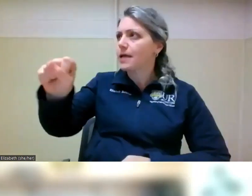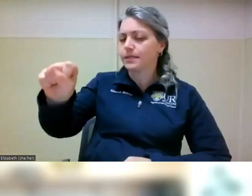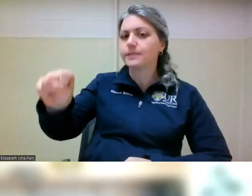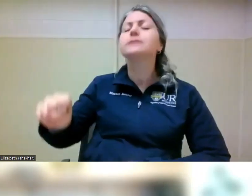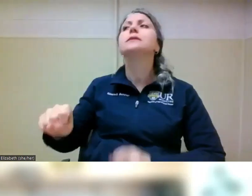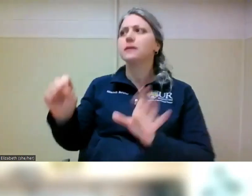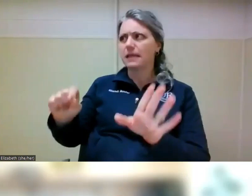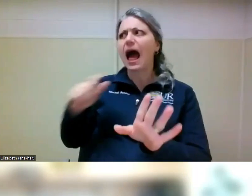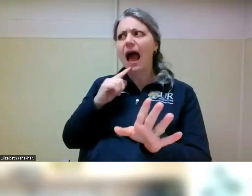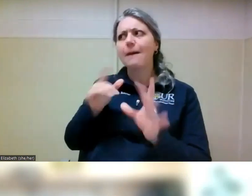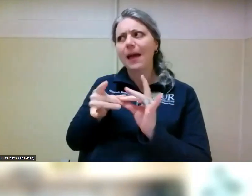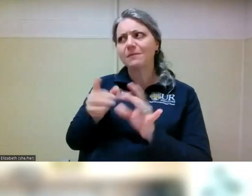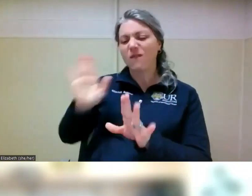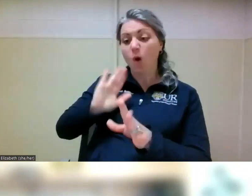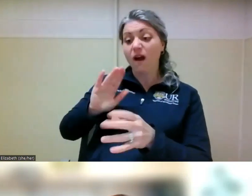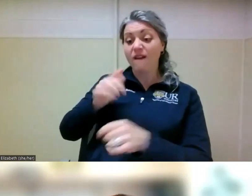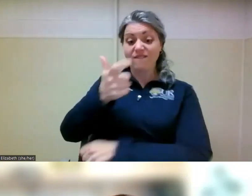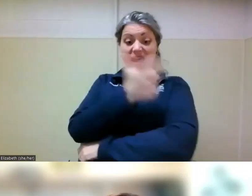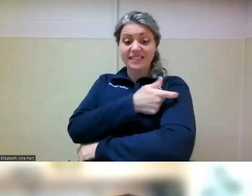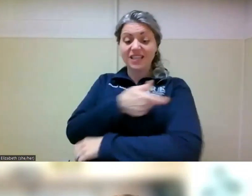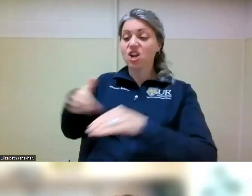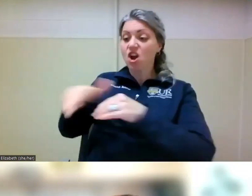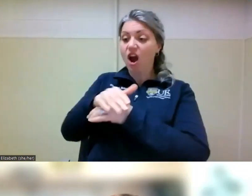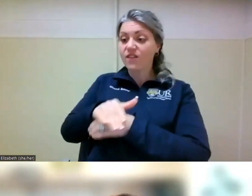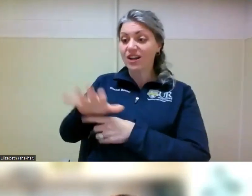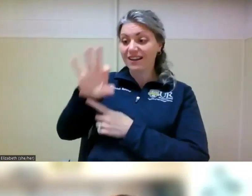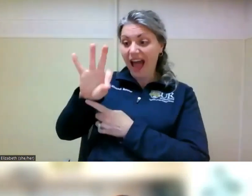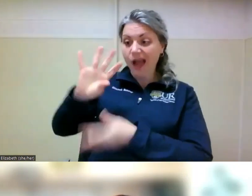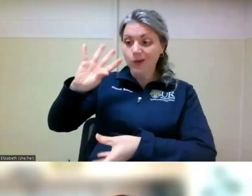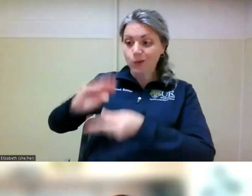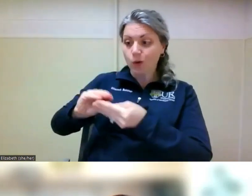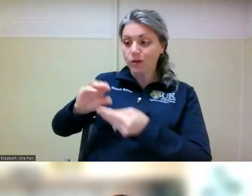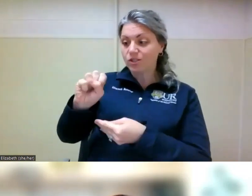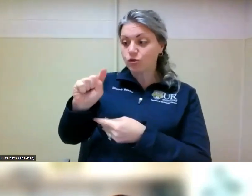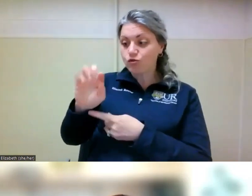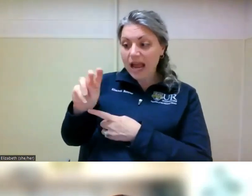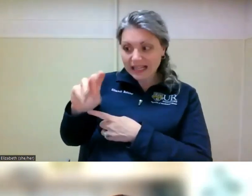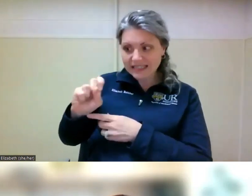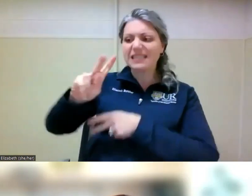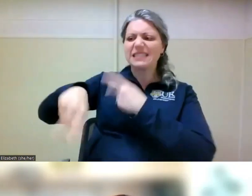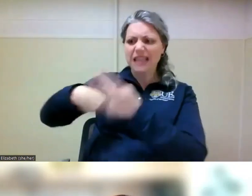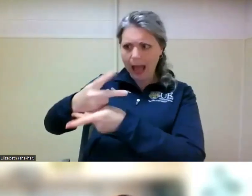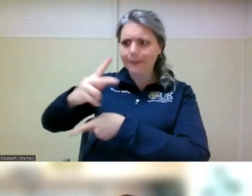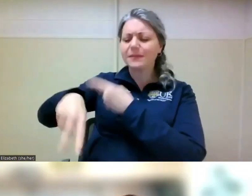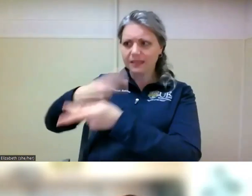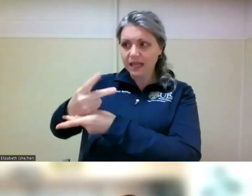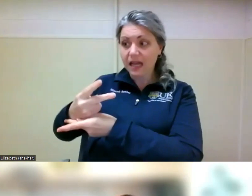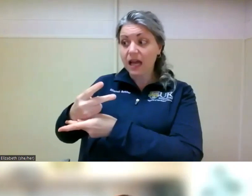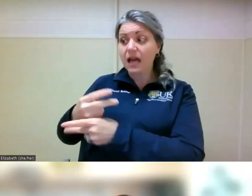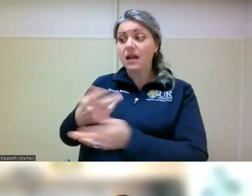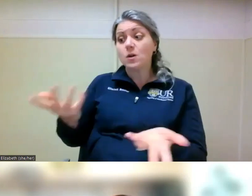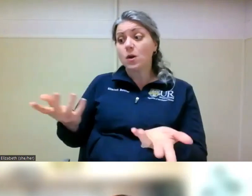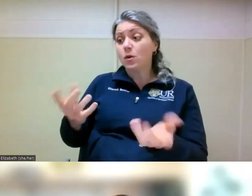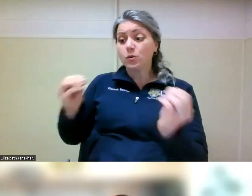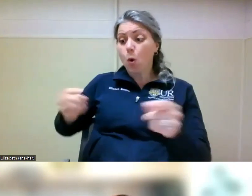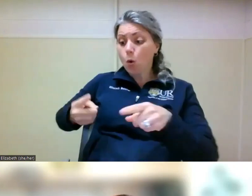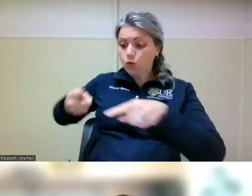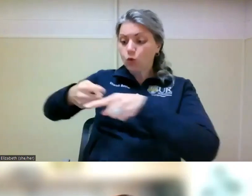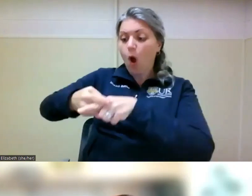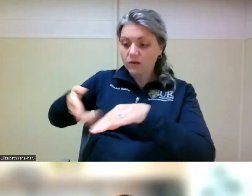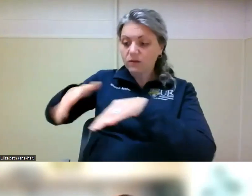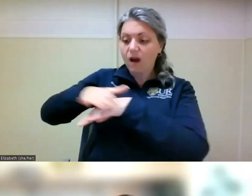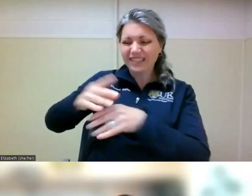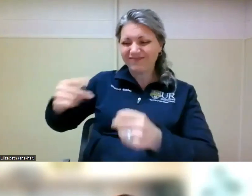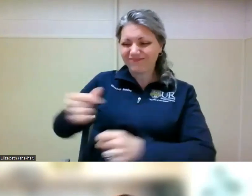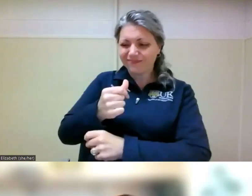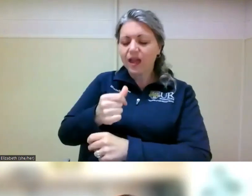to earlier, the vaccine covers 9 strains. Now, the downside to the vaccine is that there's no cross coverage. So